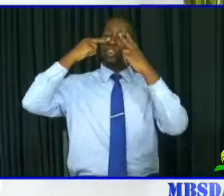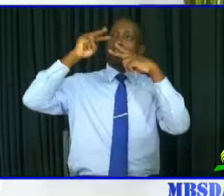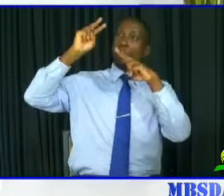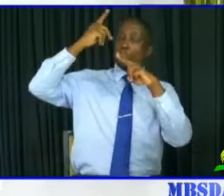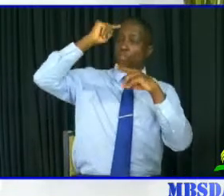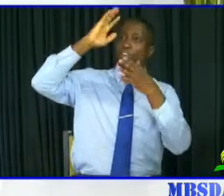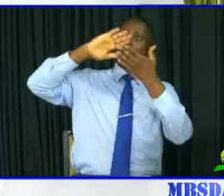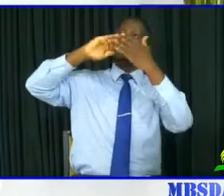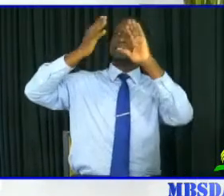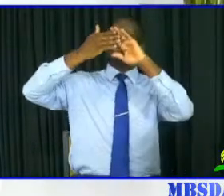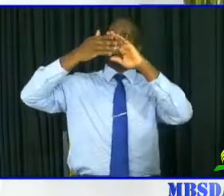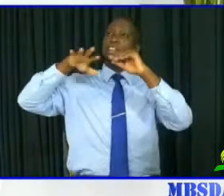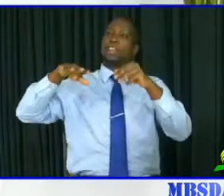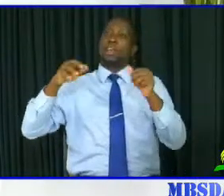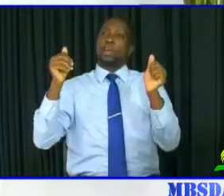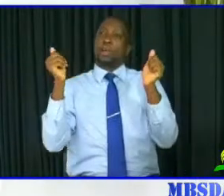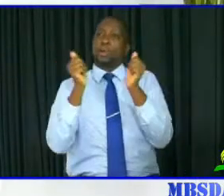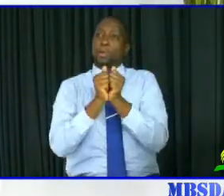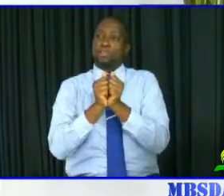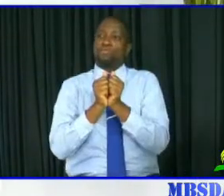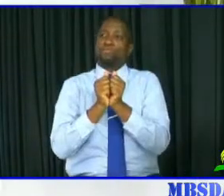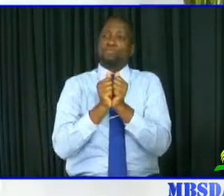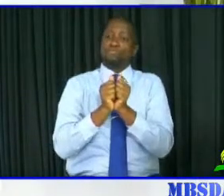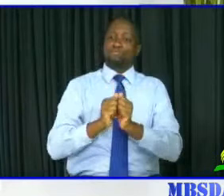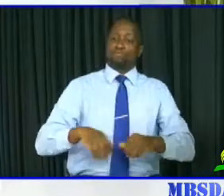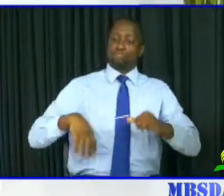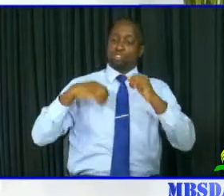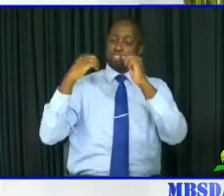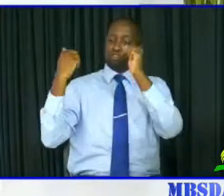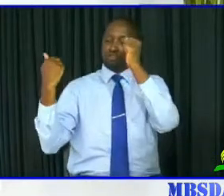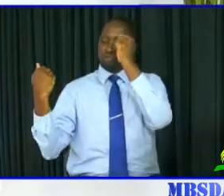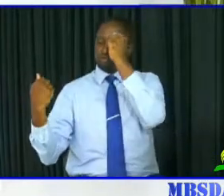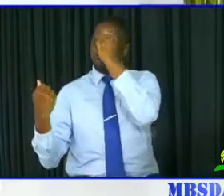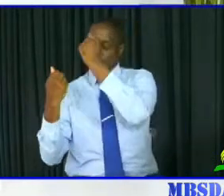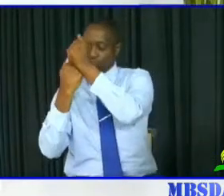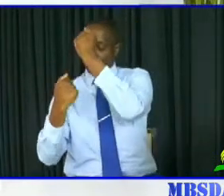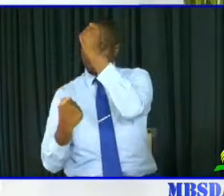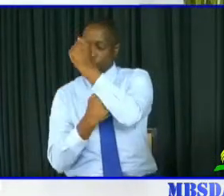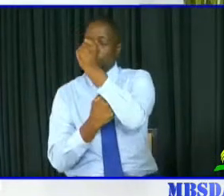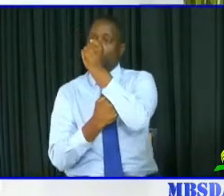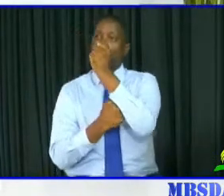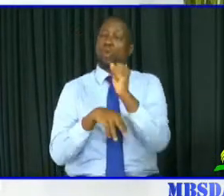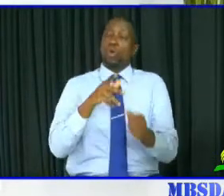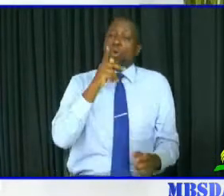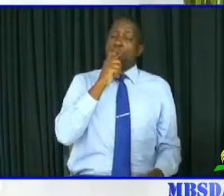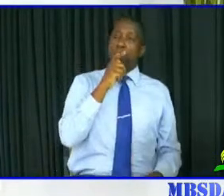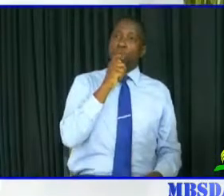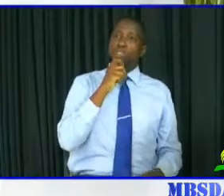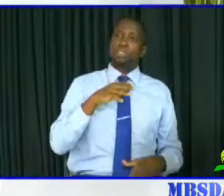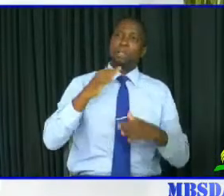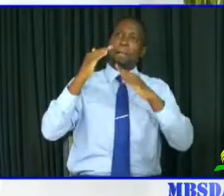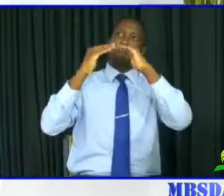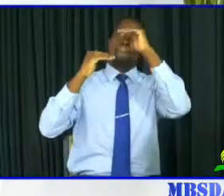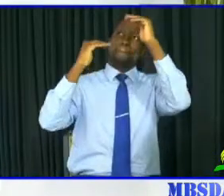which has foundations, whose builder and whose maker is God.